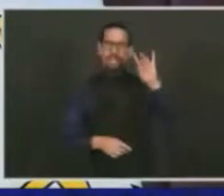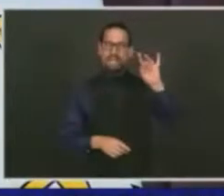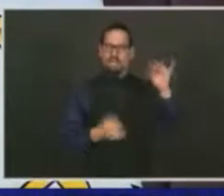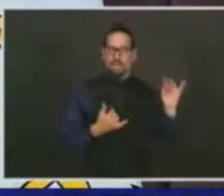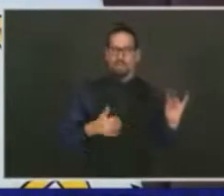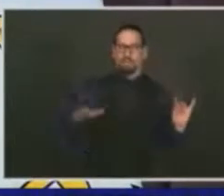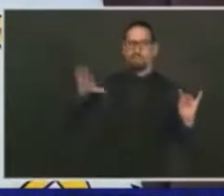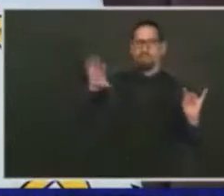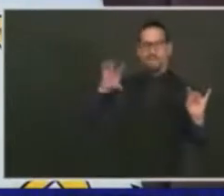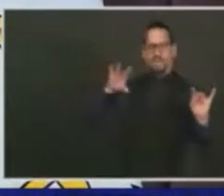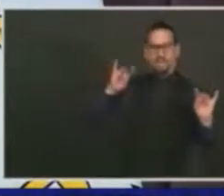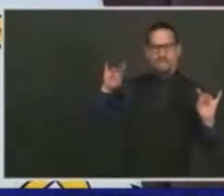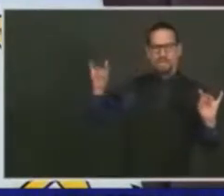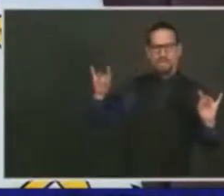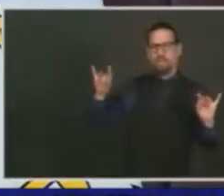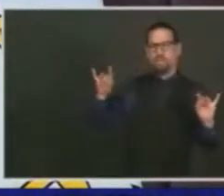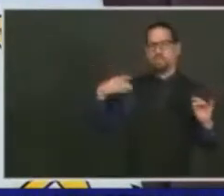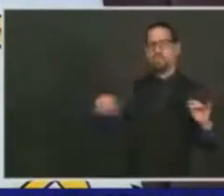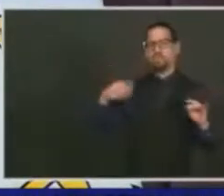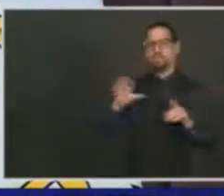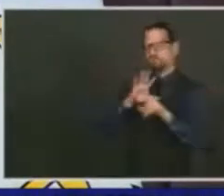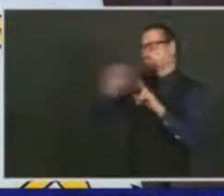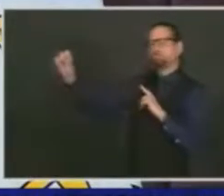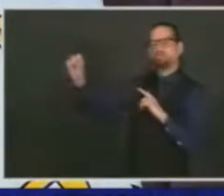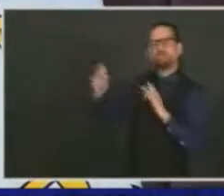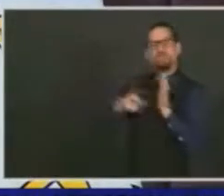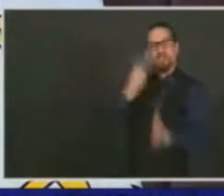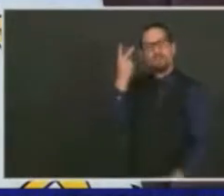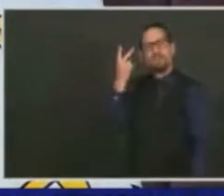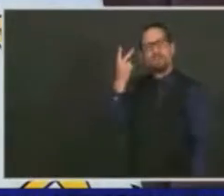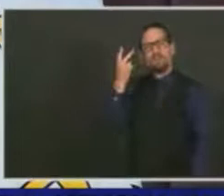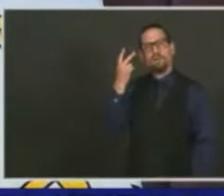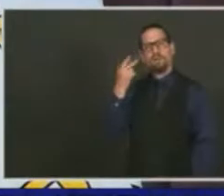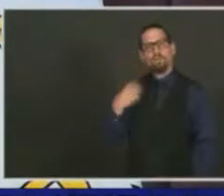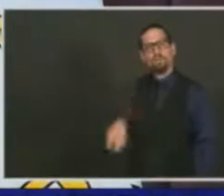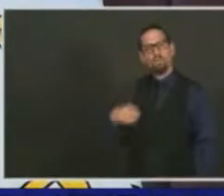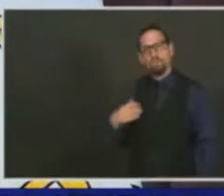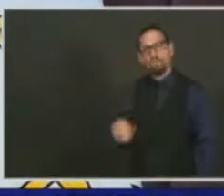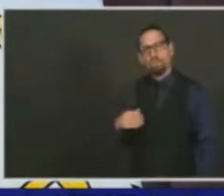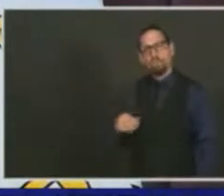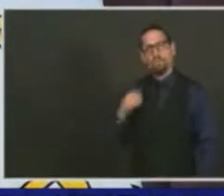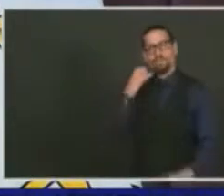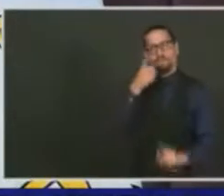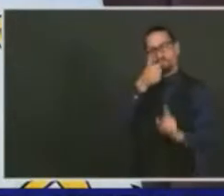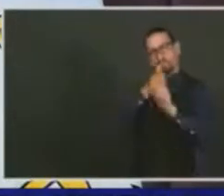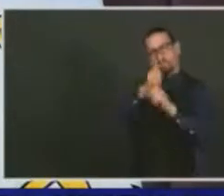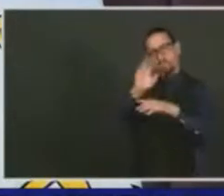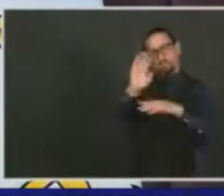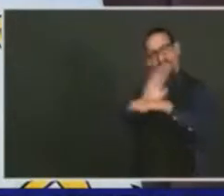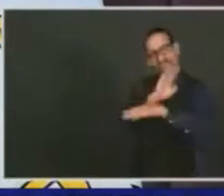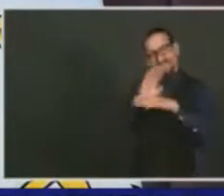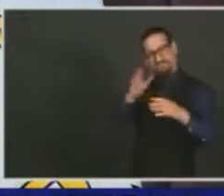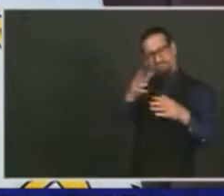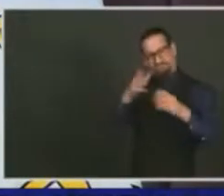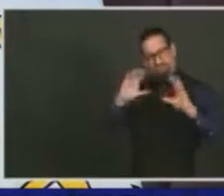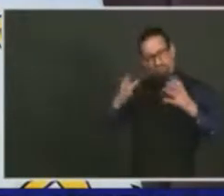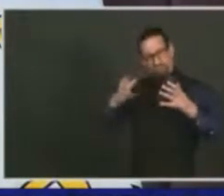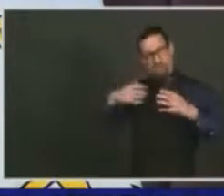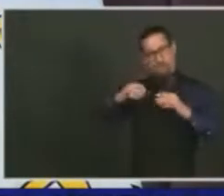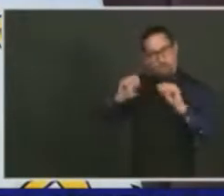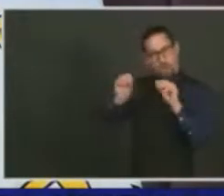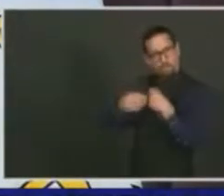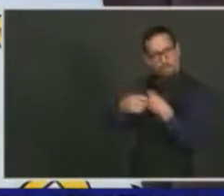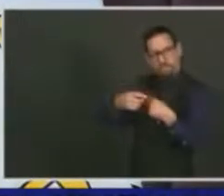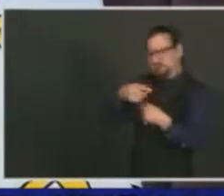As the governor said, if you are in a decision-making capacity in a business, consider having people work